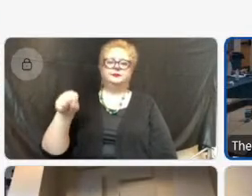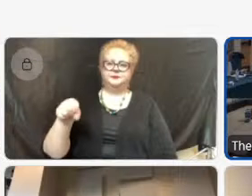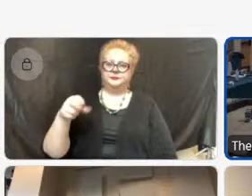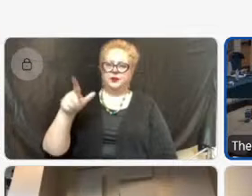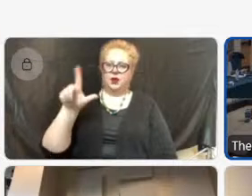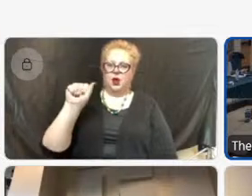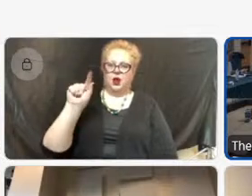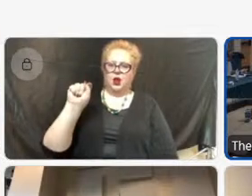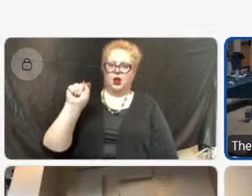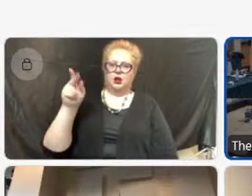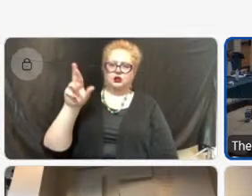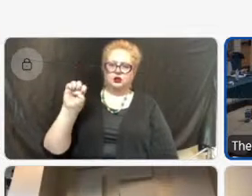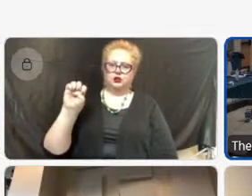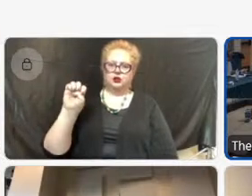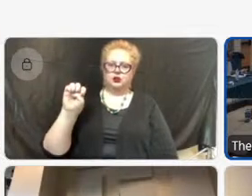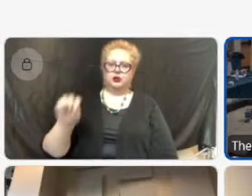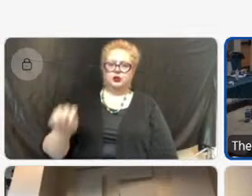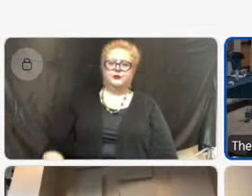Latour,